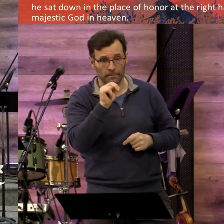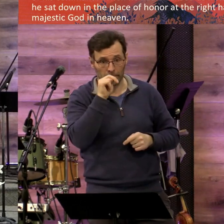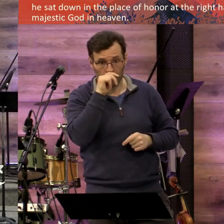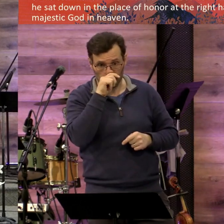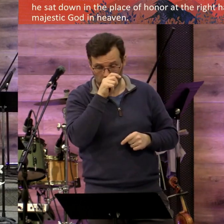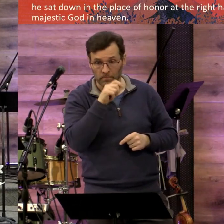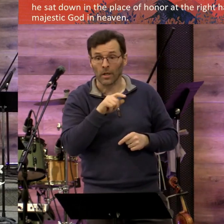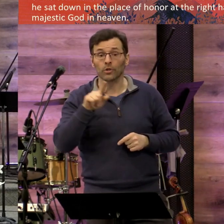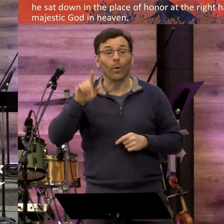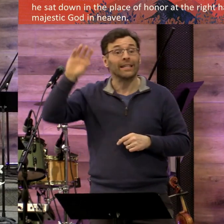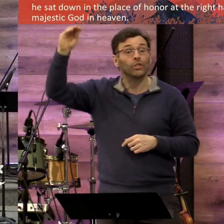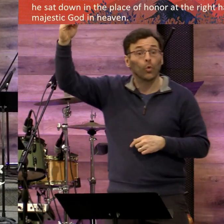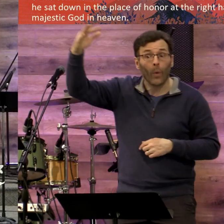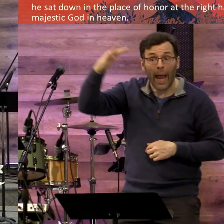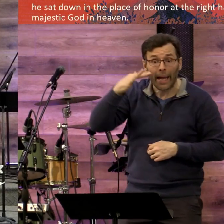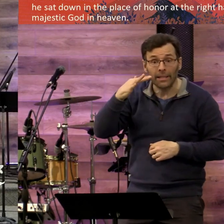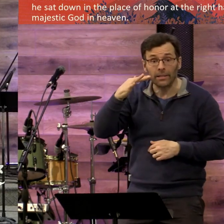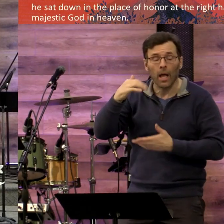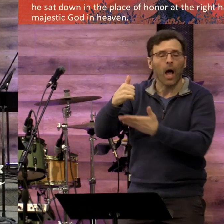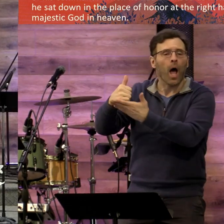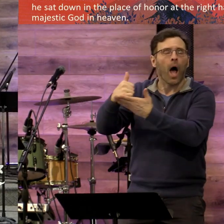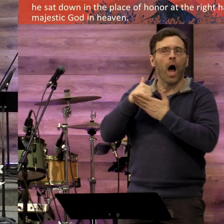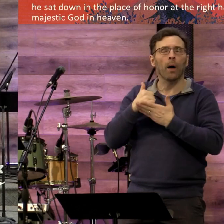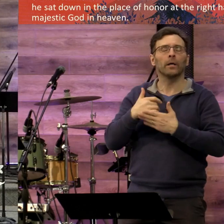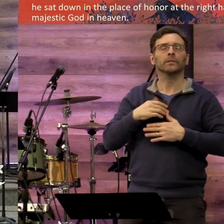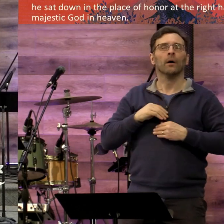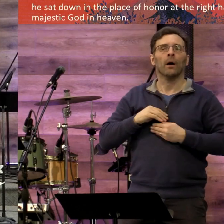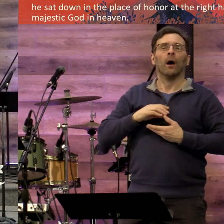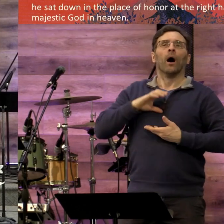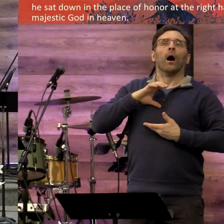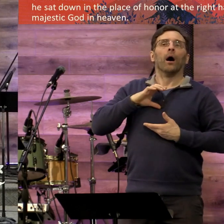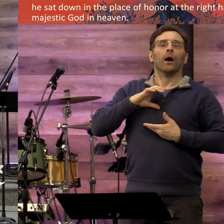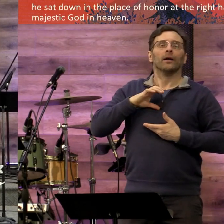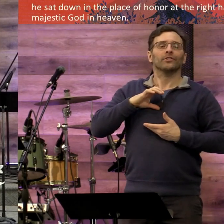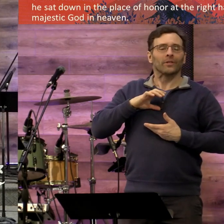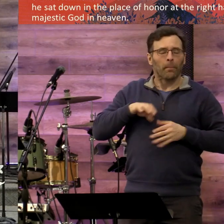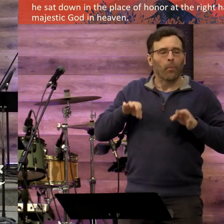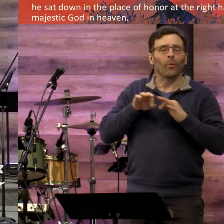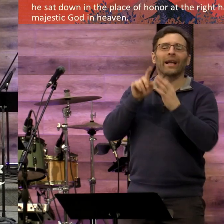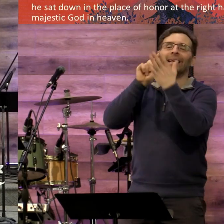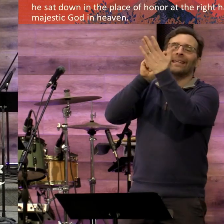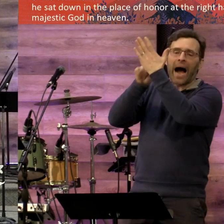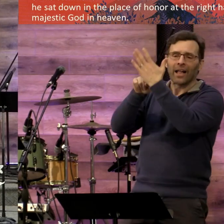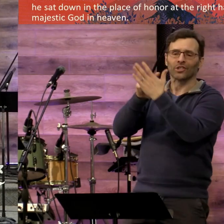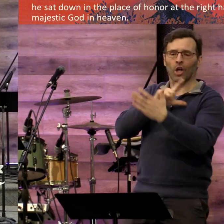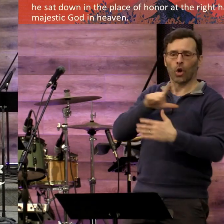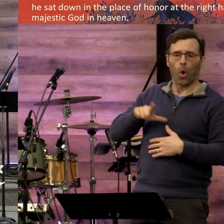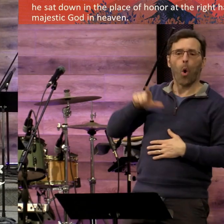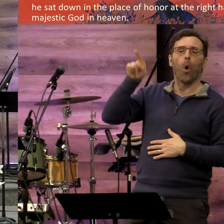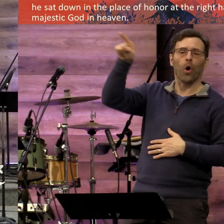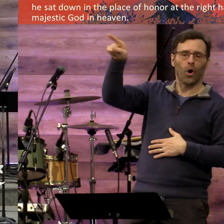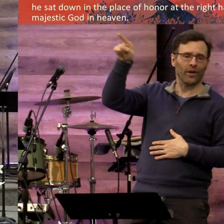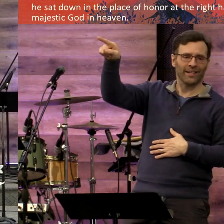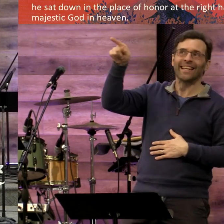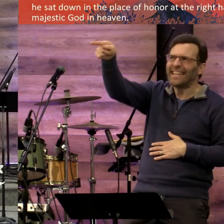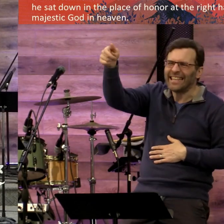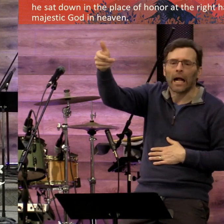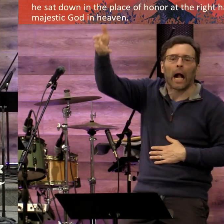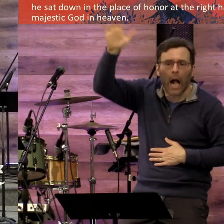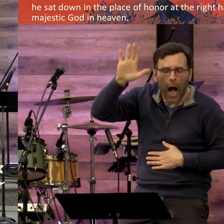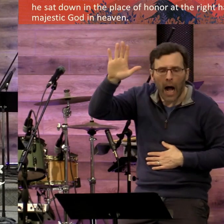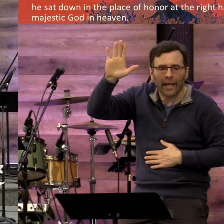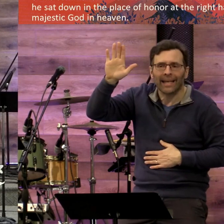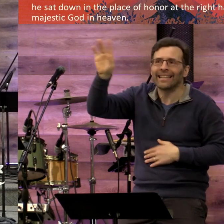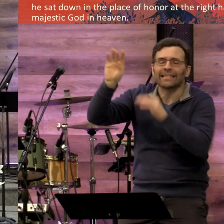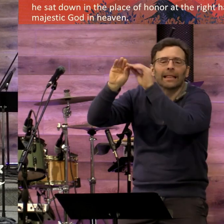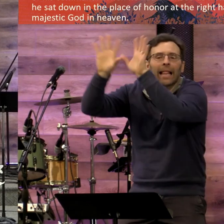sheer grace, but then we acknowledge the goodness of our Lord. We let him be God, the light, the